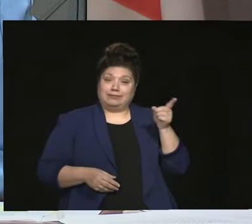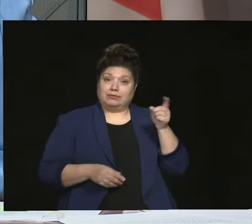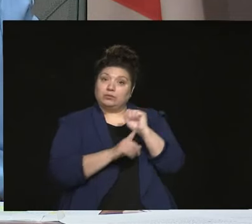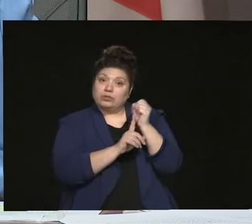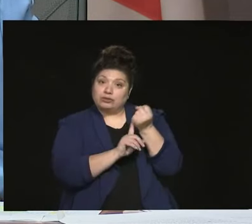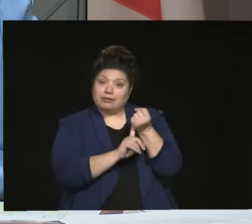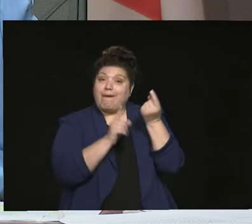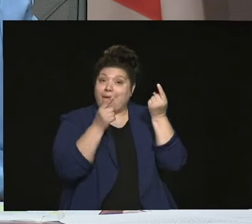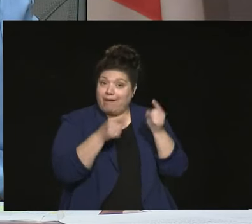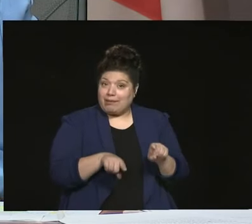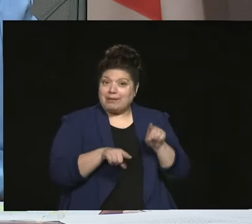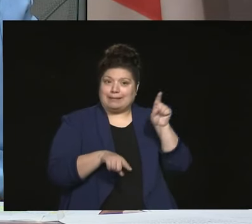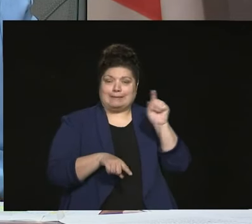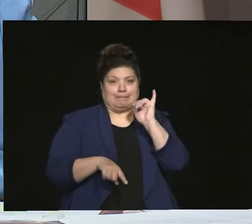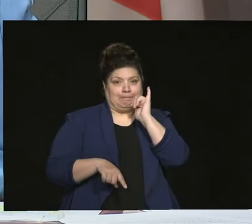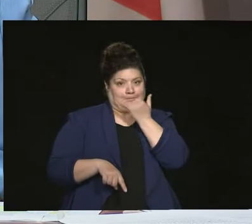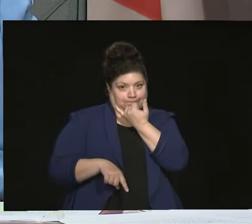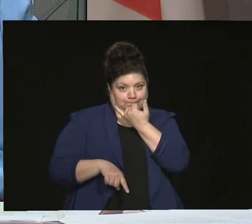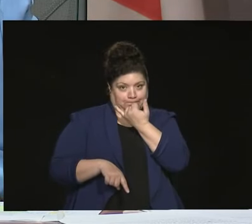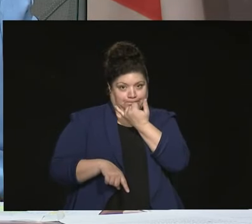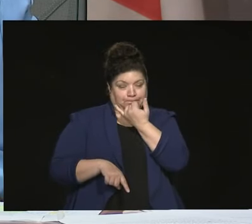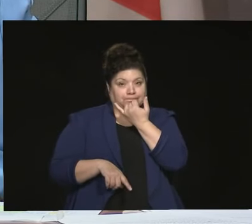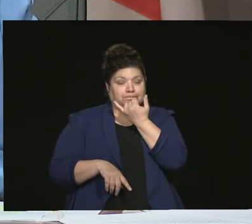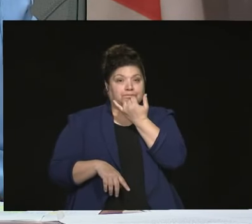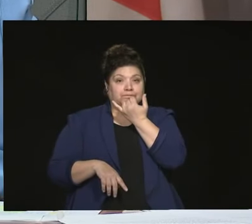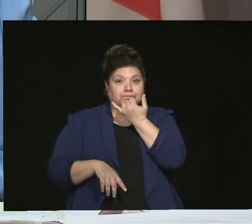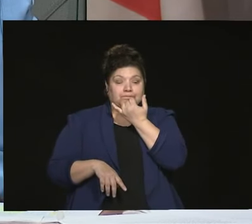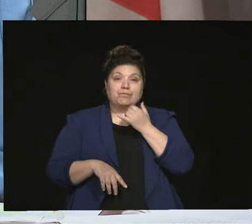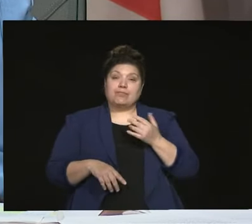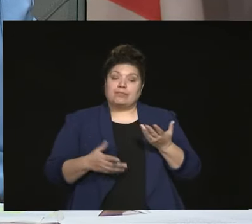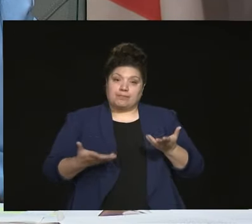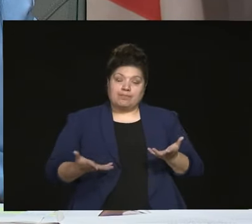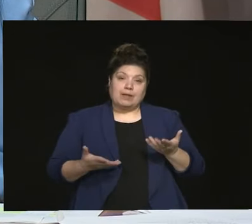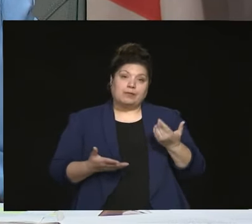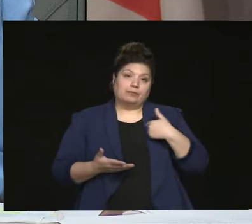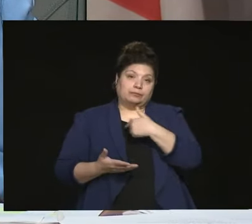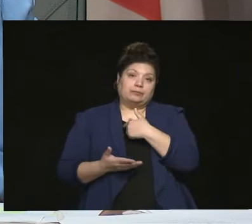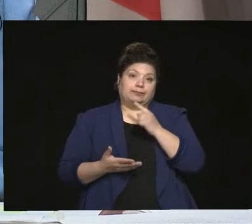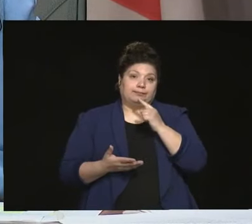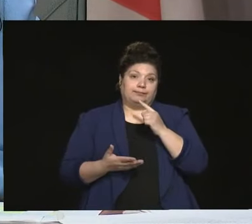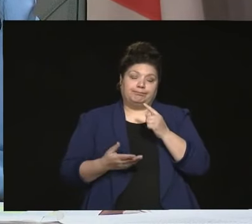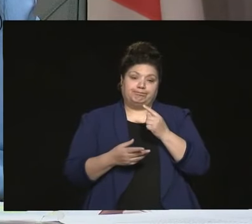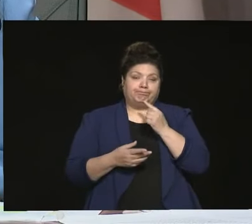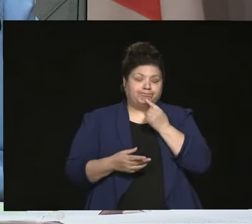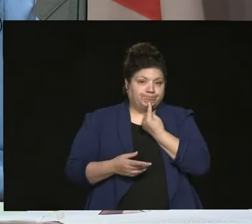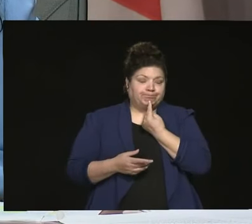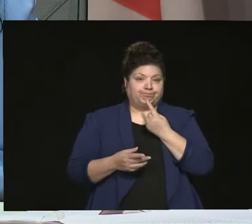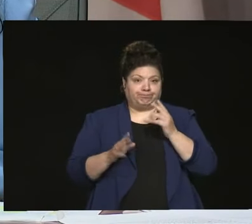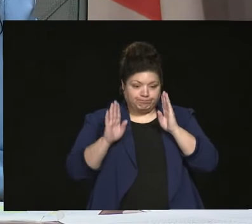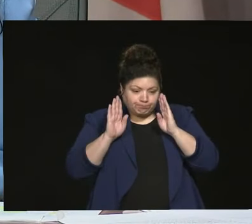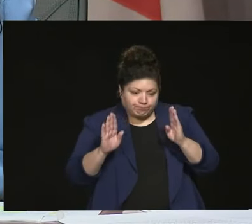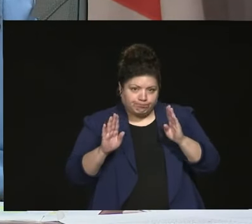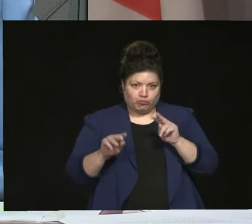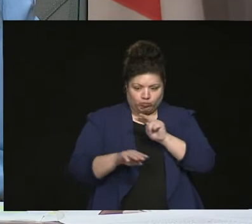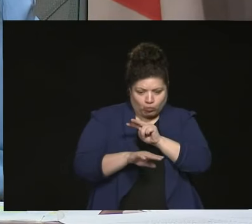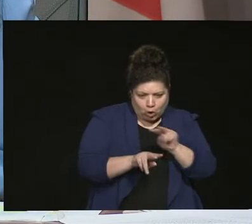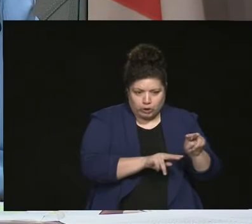mishap, and it is something that we are taking very, very close watch over to make sure it doesn't